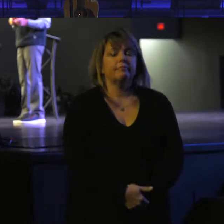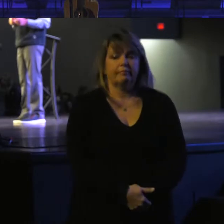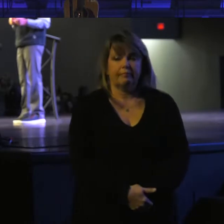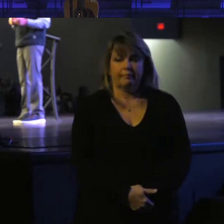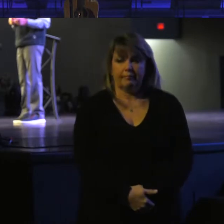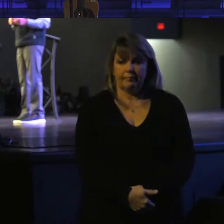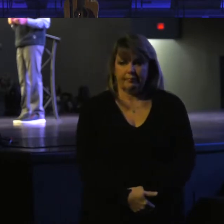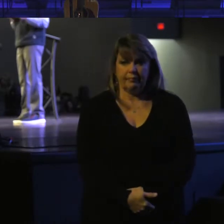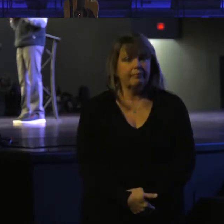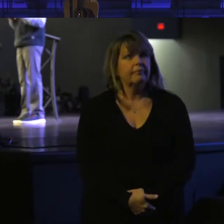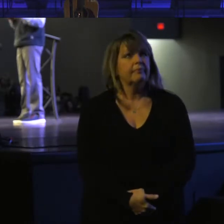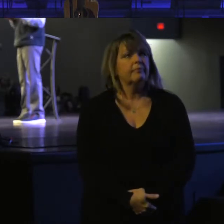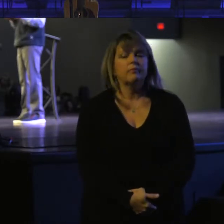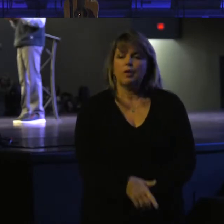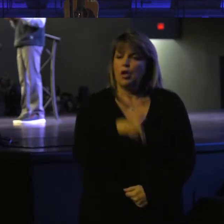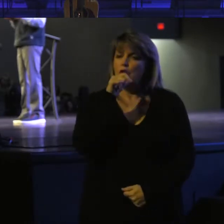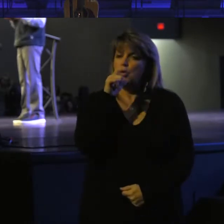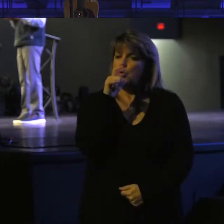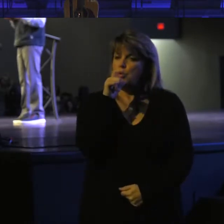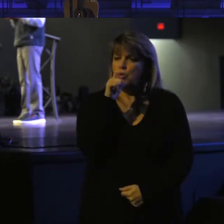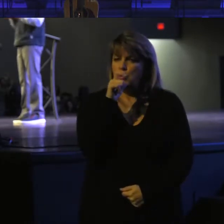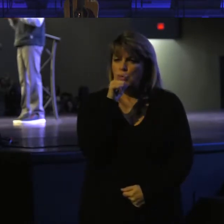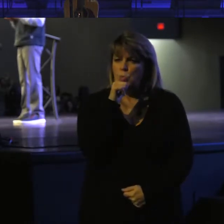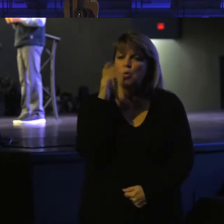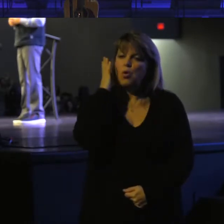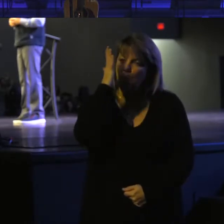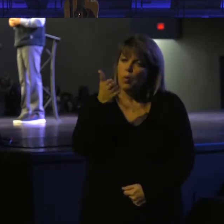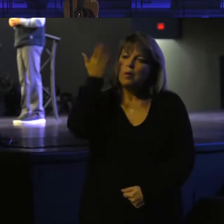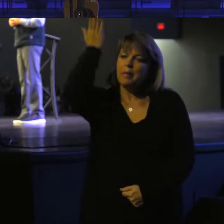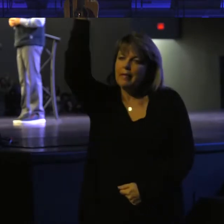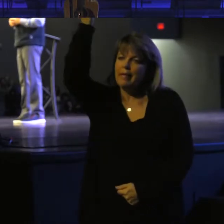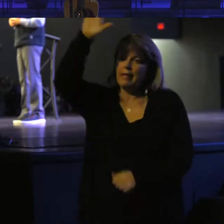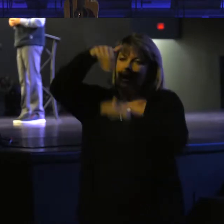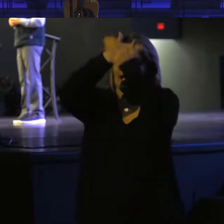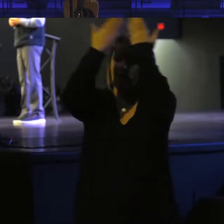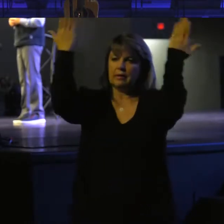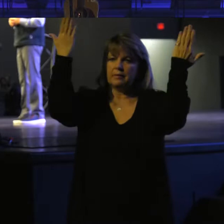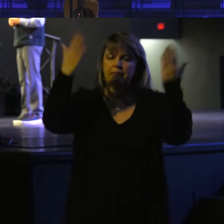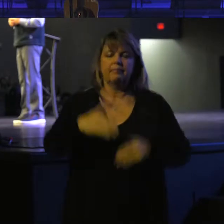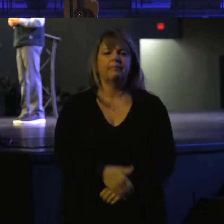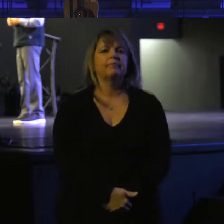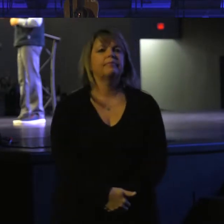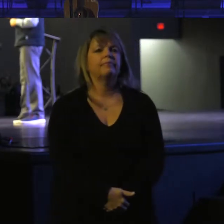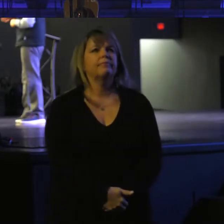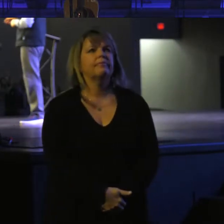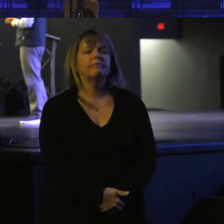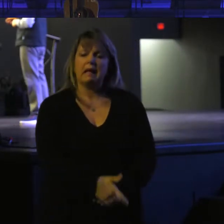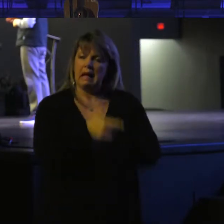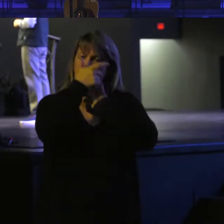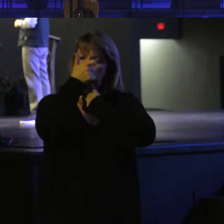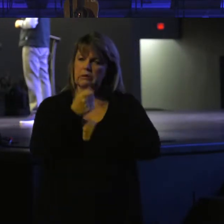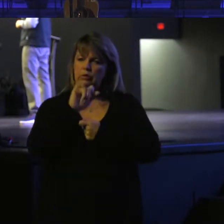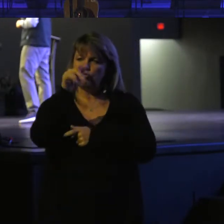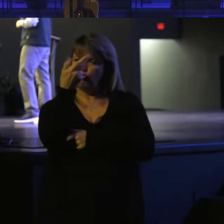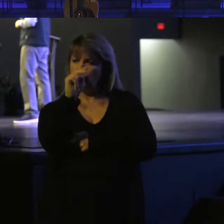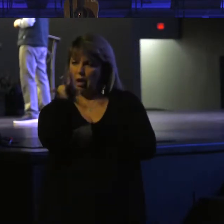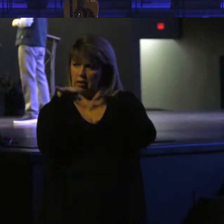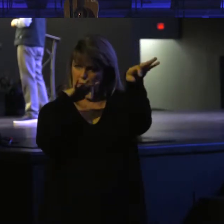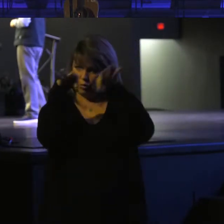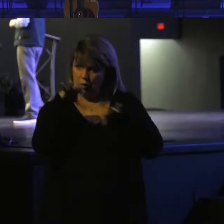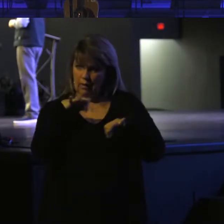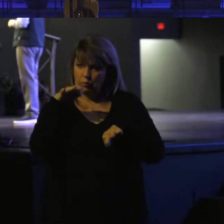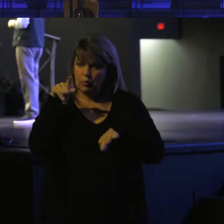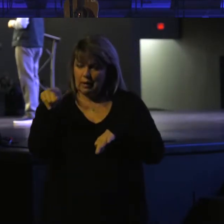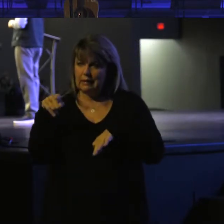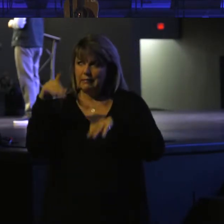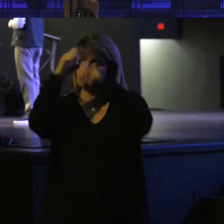And who will be in heaven? What is interesting is John describes what he's